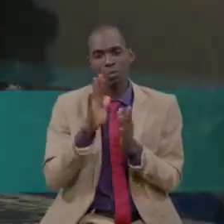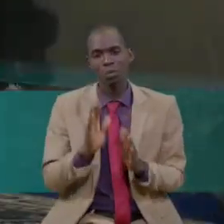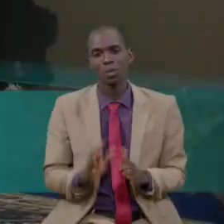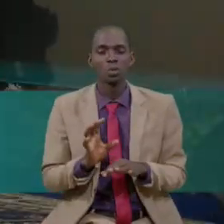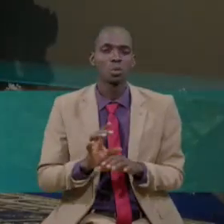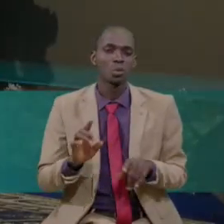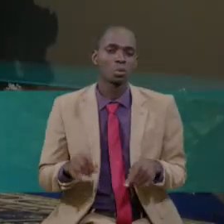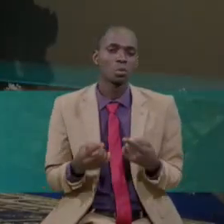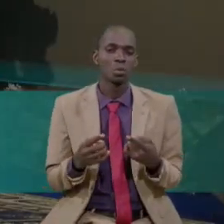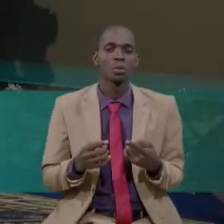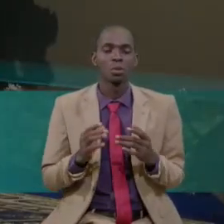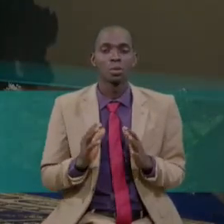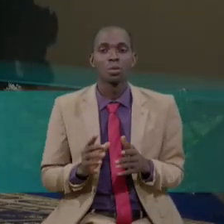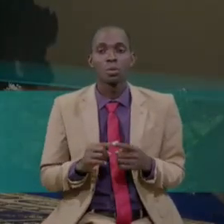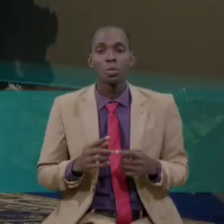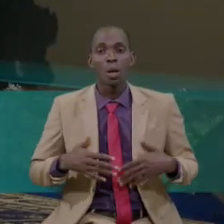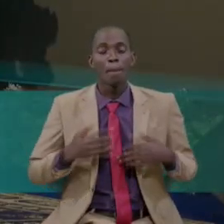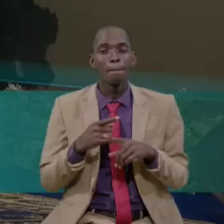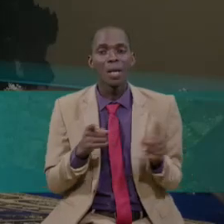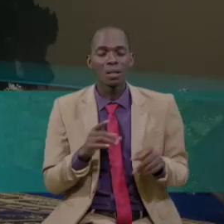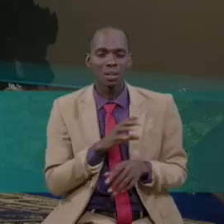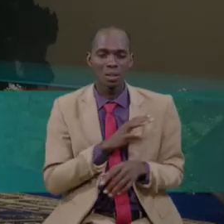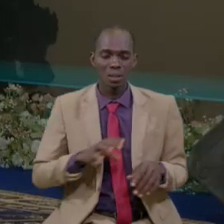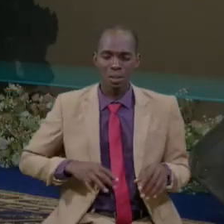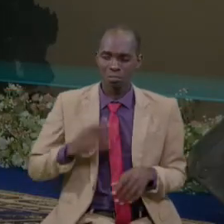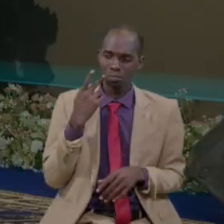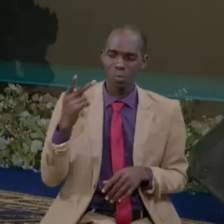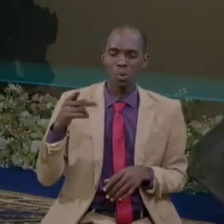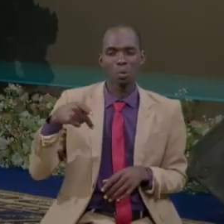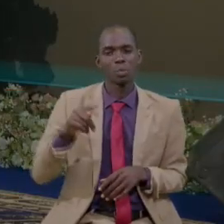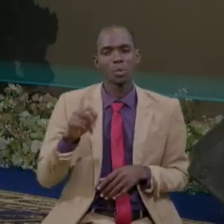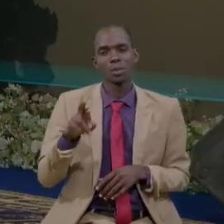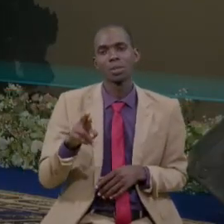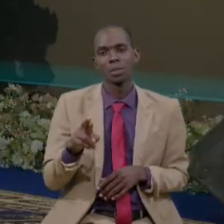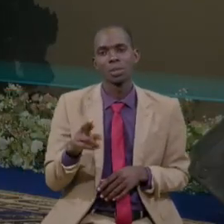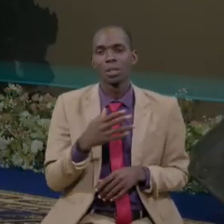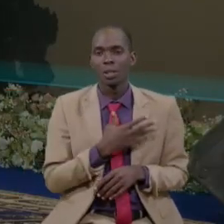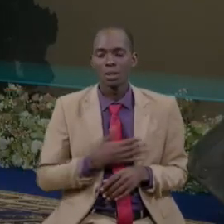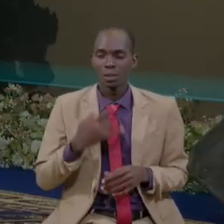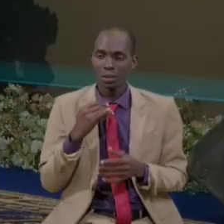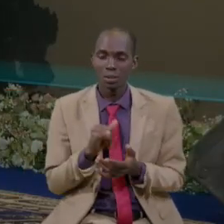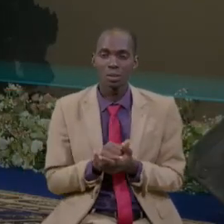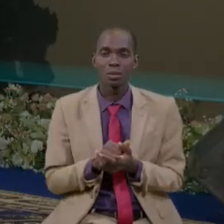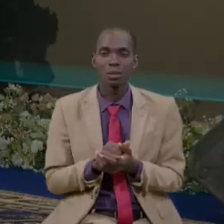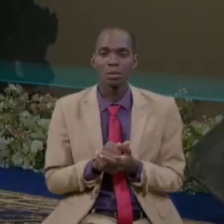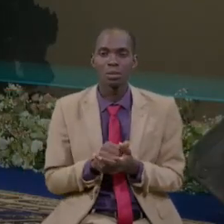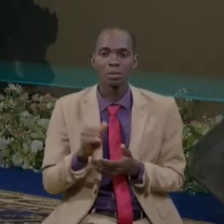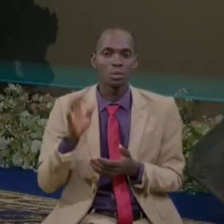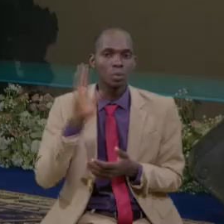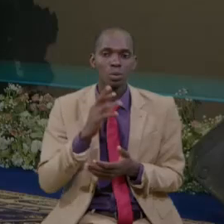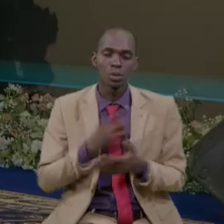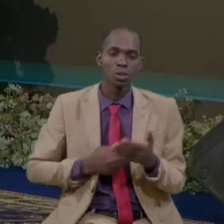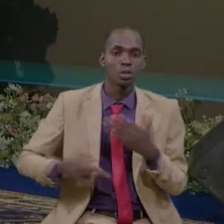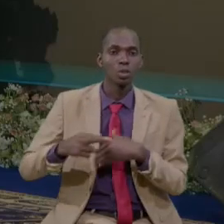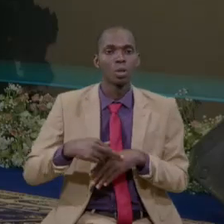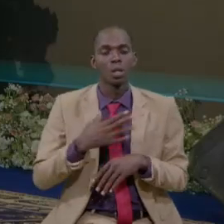saw it. And then he says, when you're restored, you strengthen your brethren. You know how many